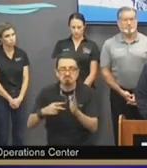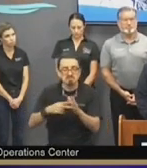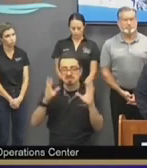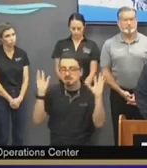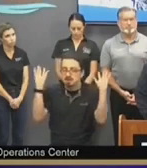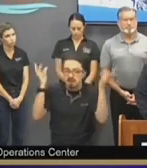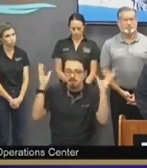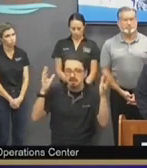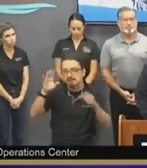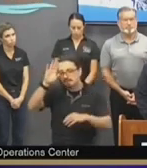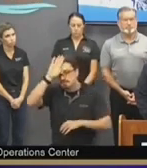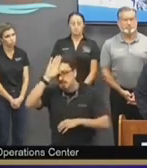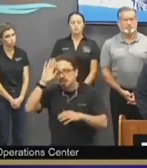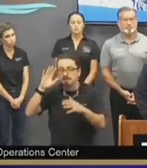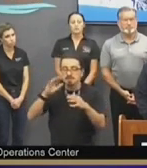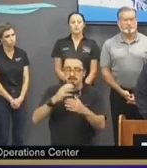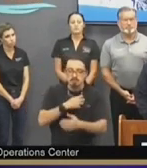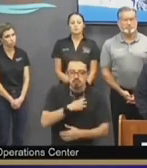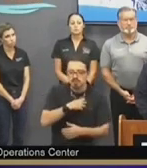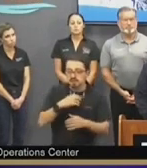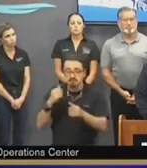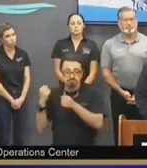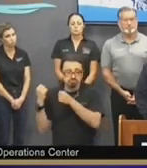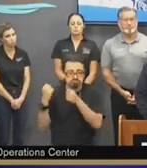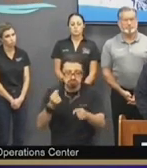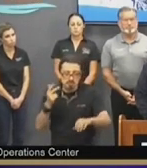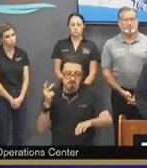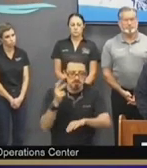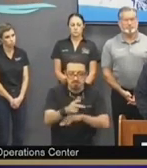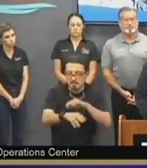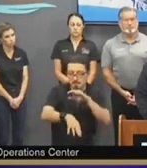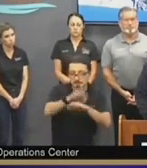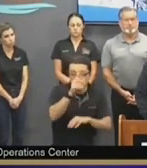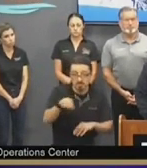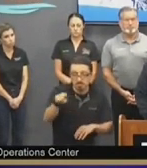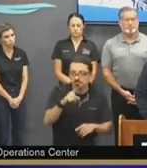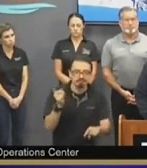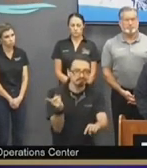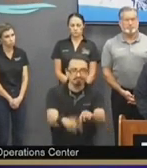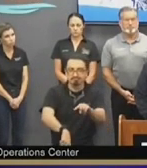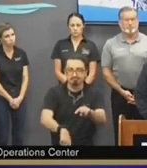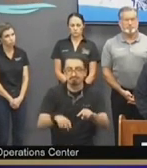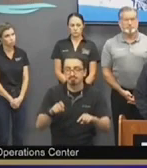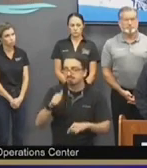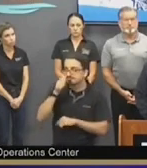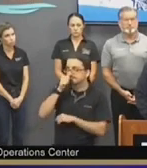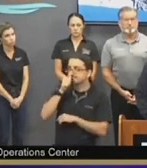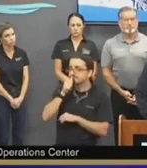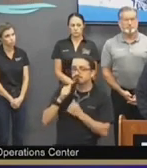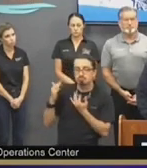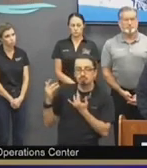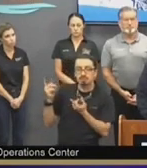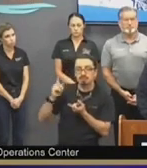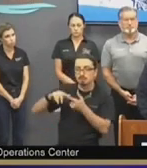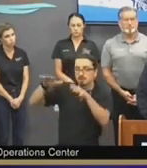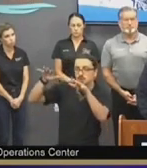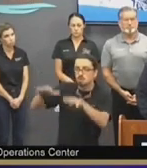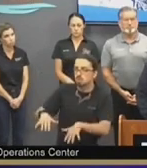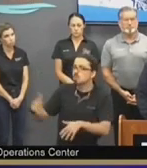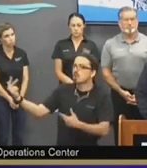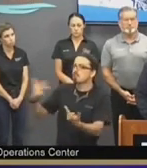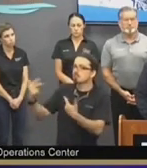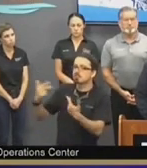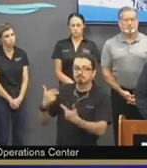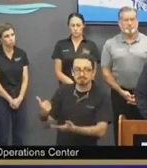doubt, evacuate now. If in doubt, move now. You have a very short window of